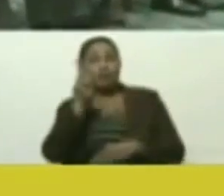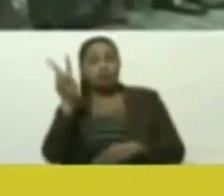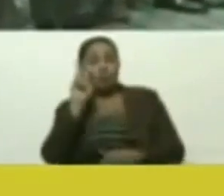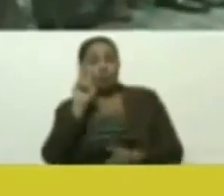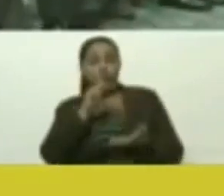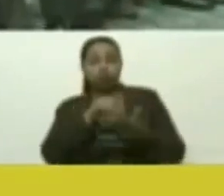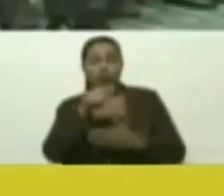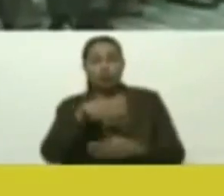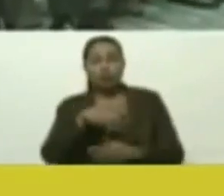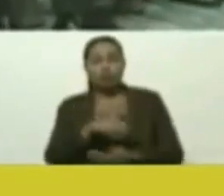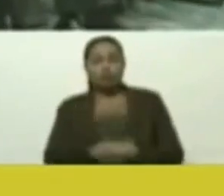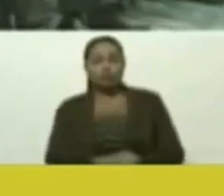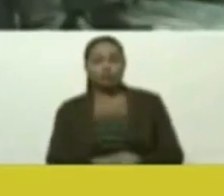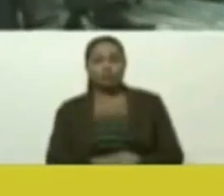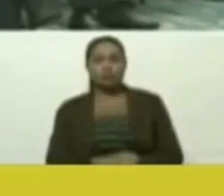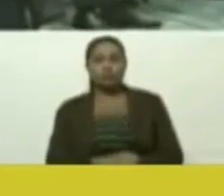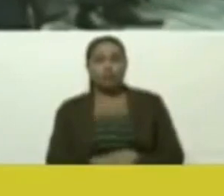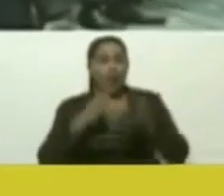to the Venezuelan delegation,